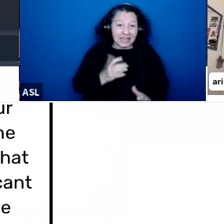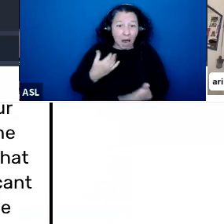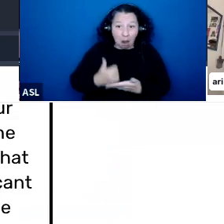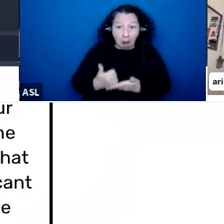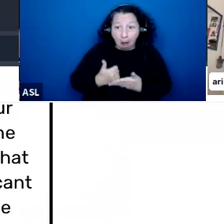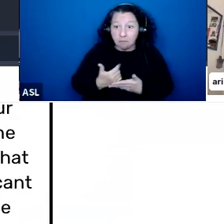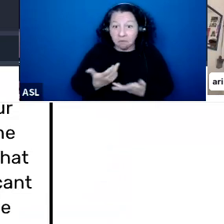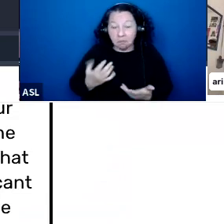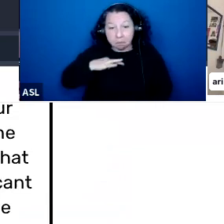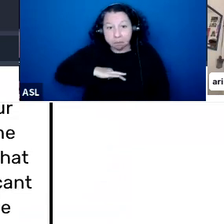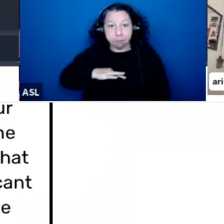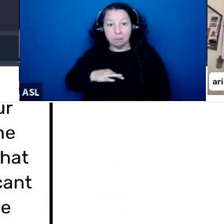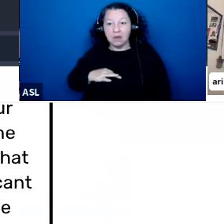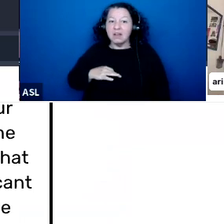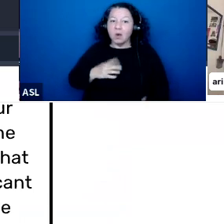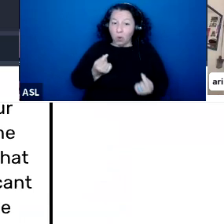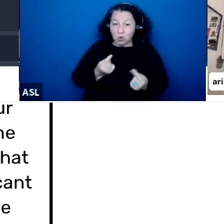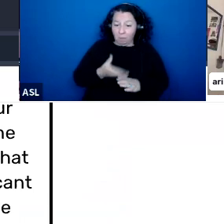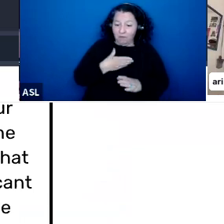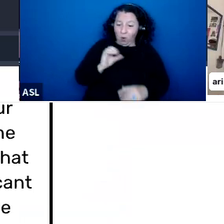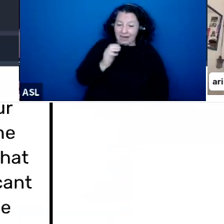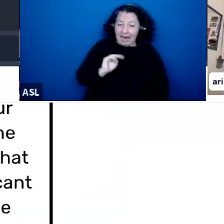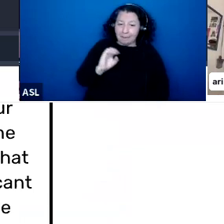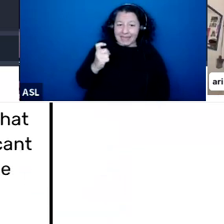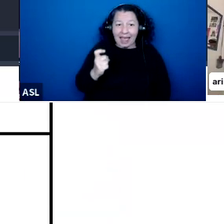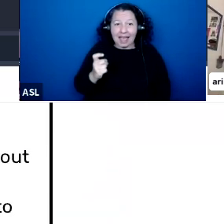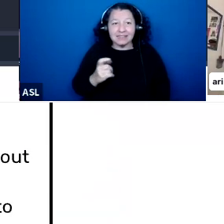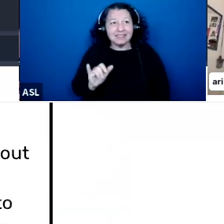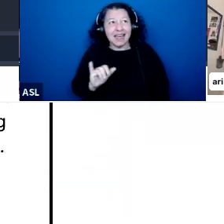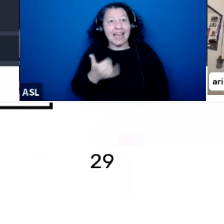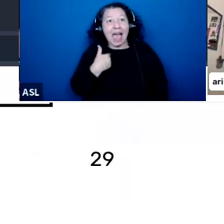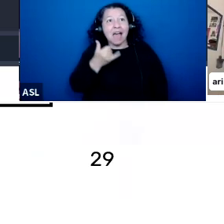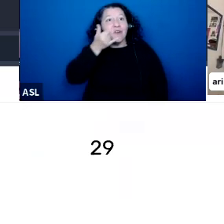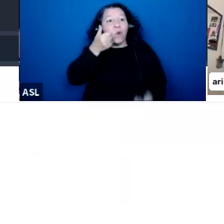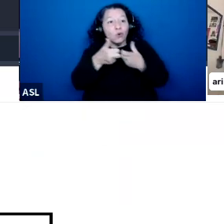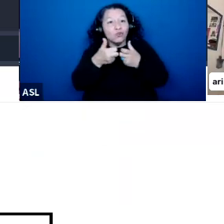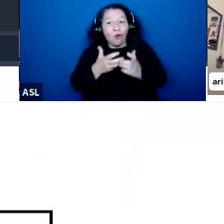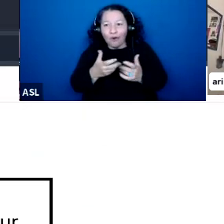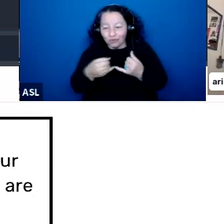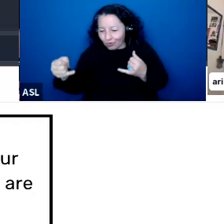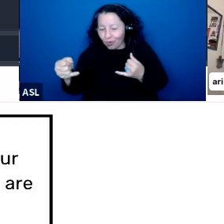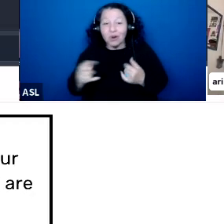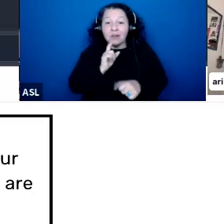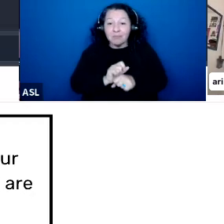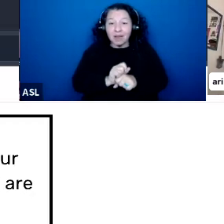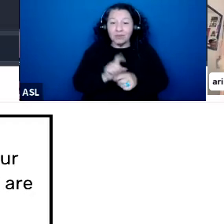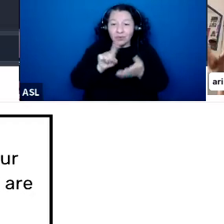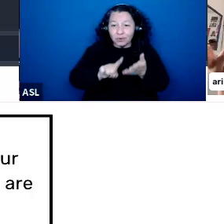do before chemsex, stuff like just have a phone charger, or make sure